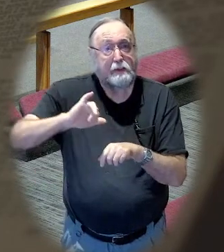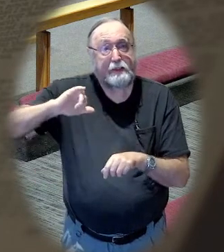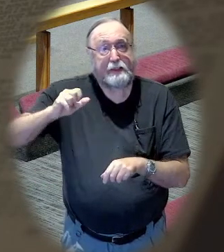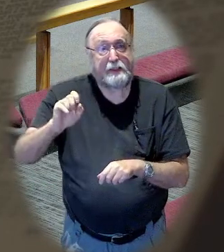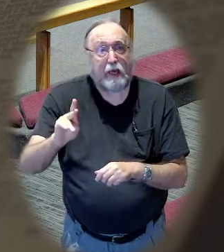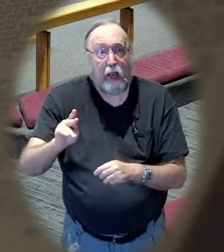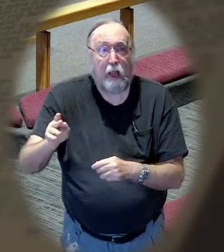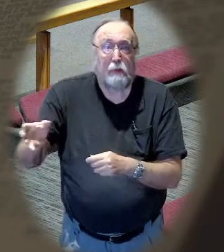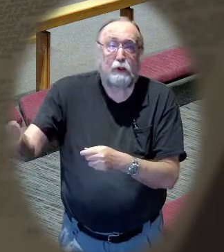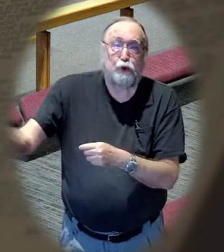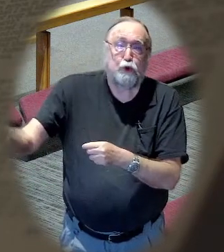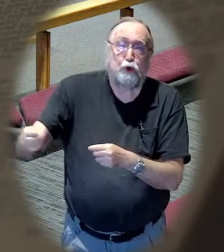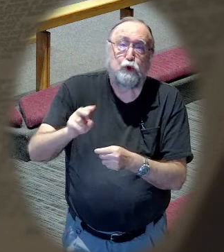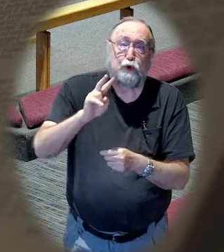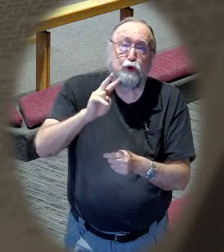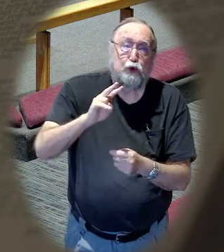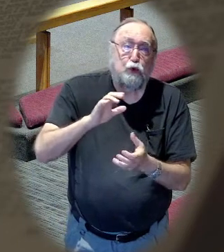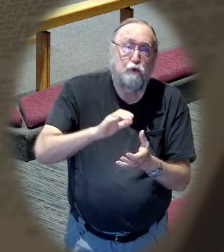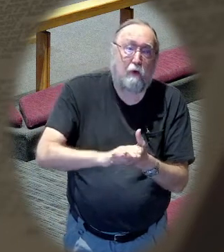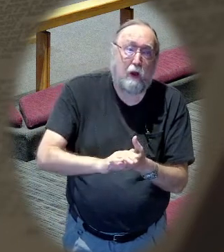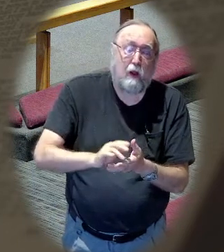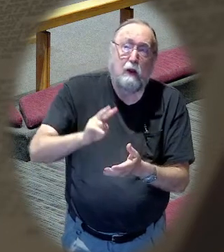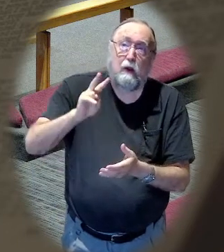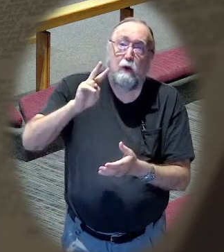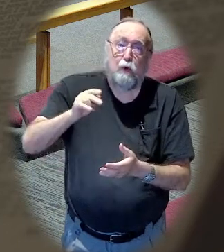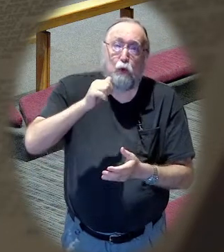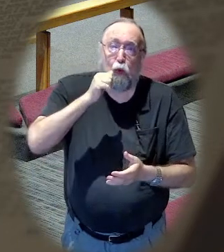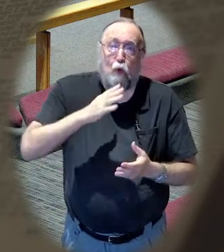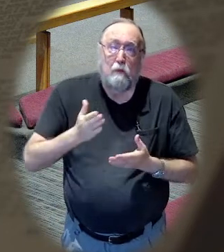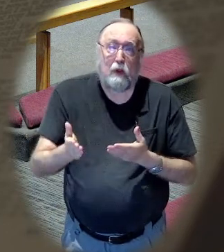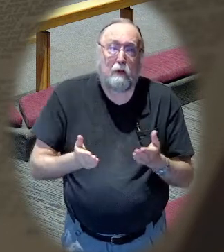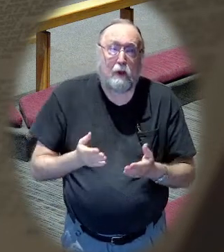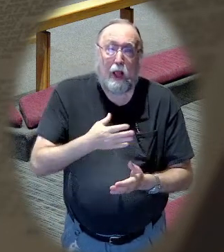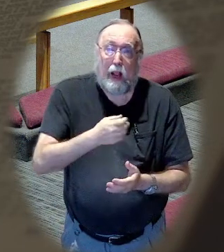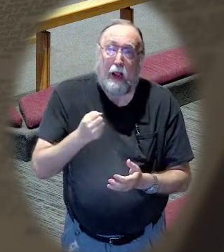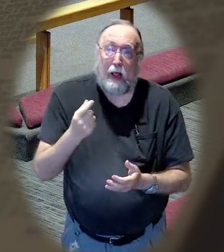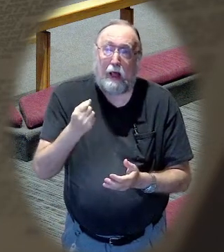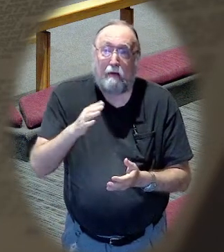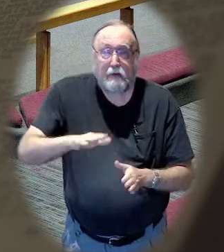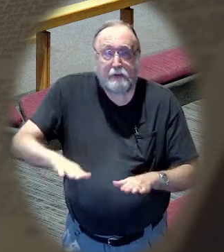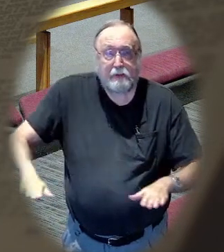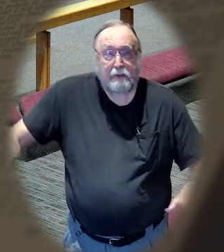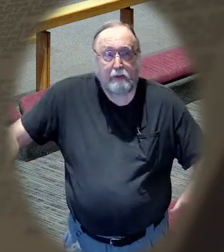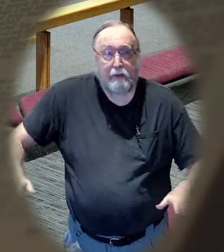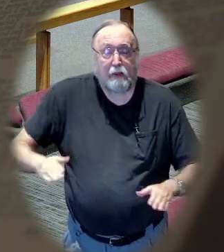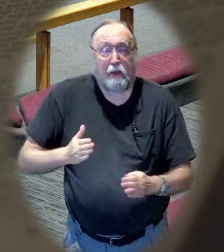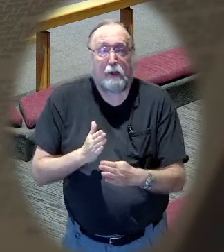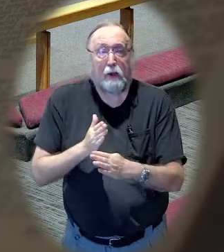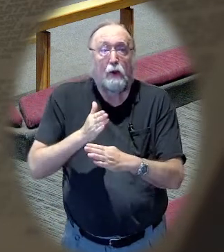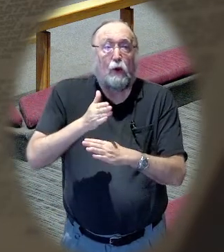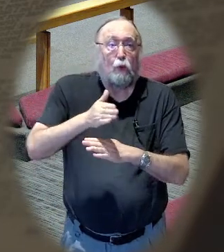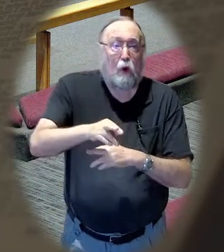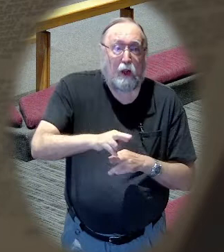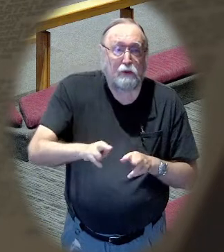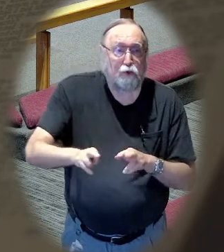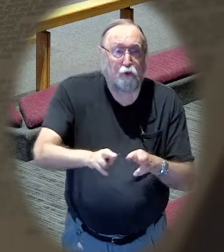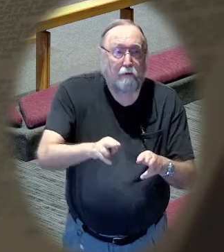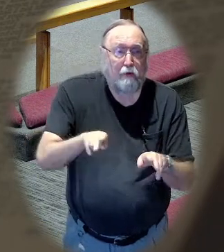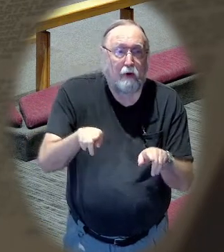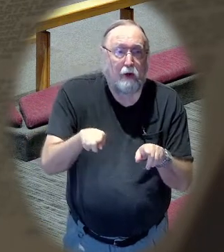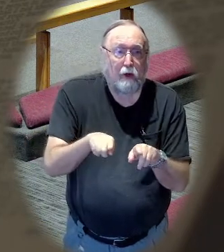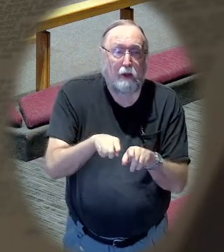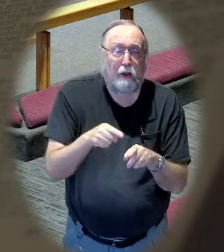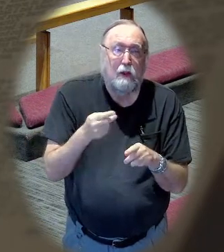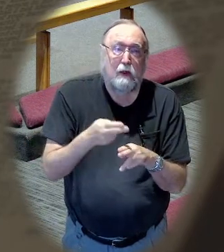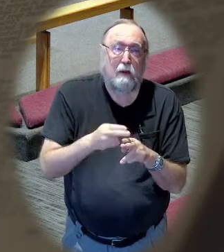arose and took his two wives, his two female servants, and his 11 children, and crossed the ford of the Jabbok. He took